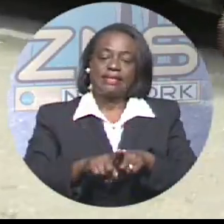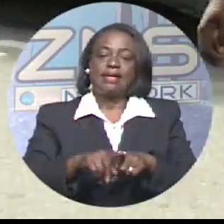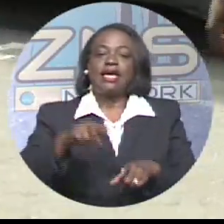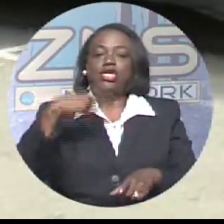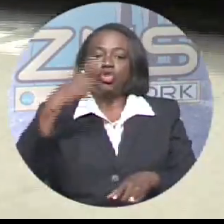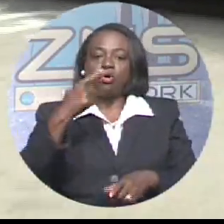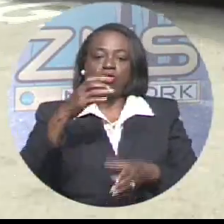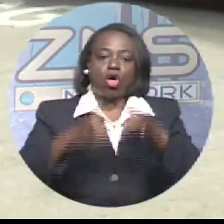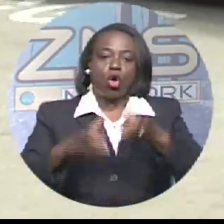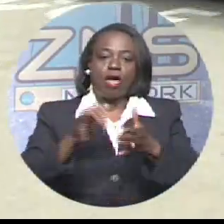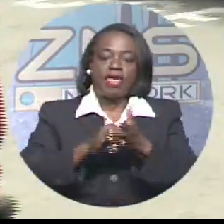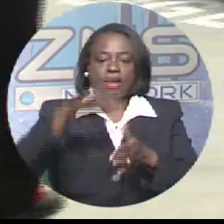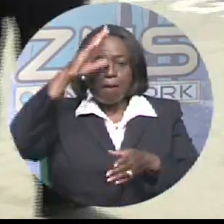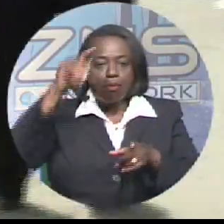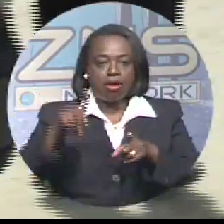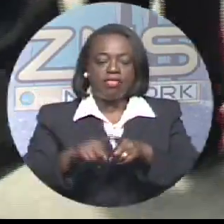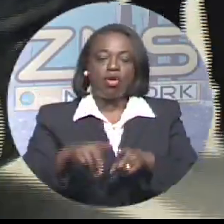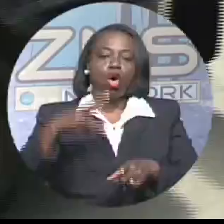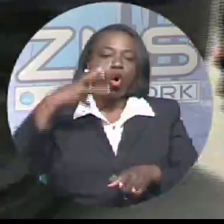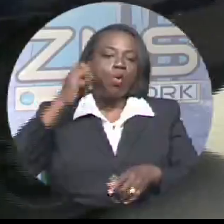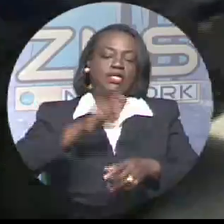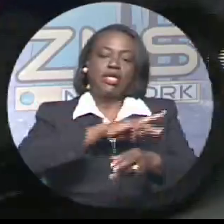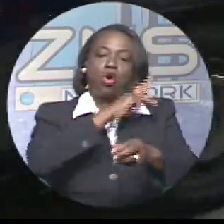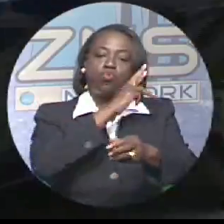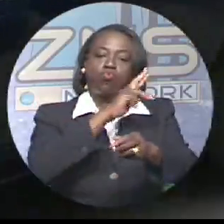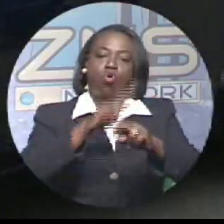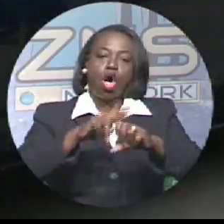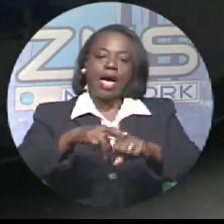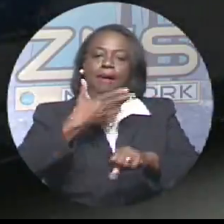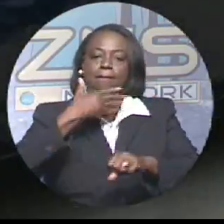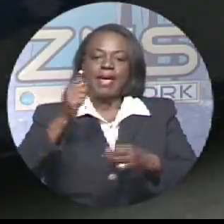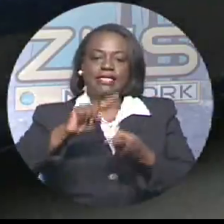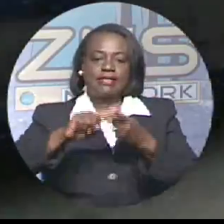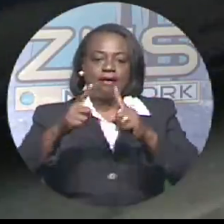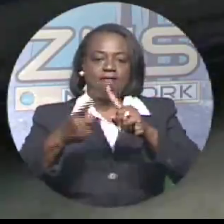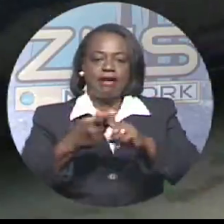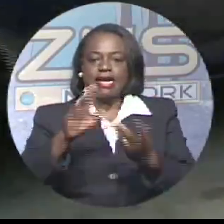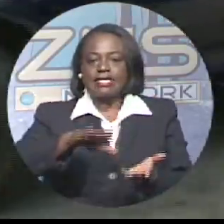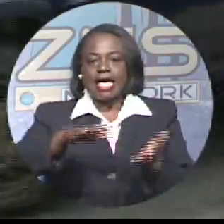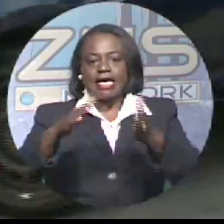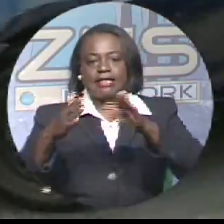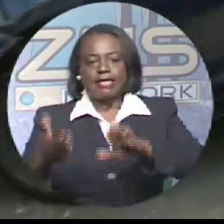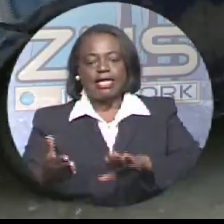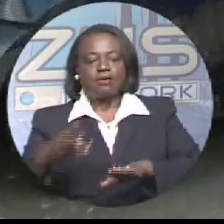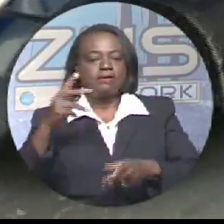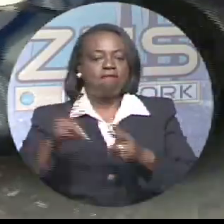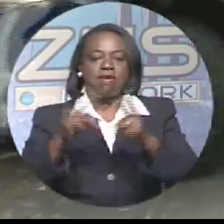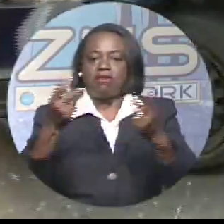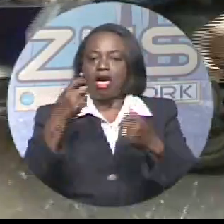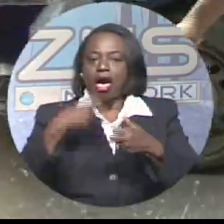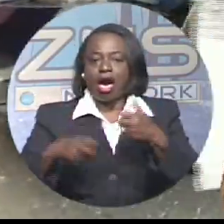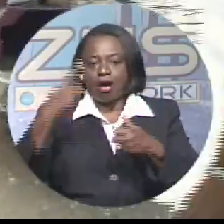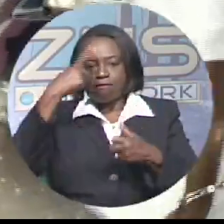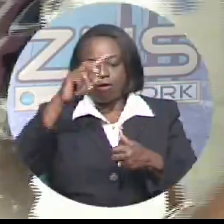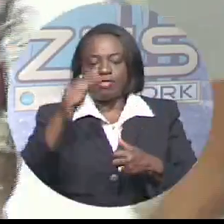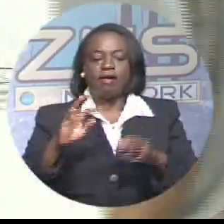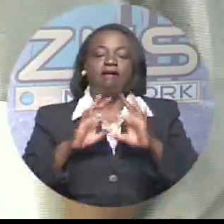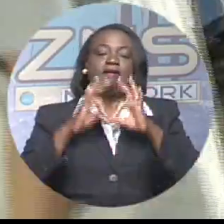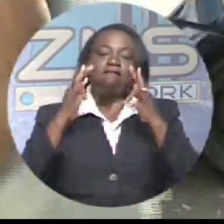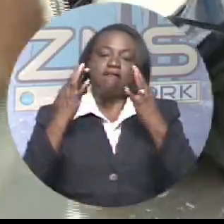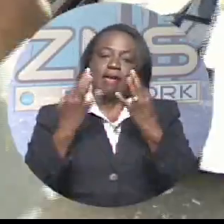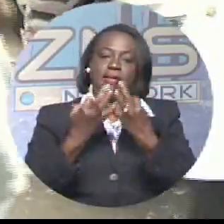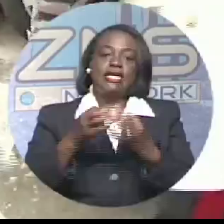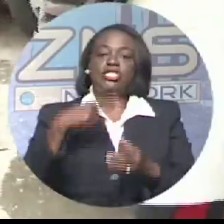told the court that her brother was her rock and best friend, and that his death has been extremely hard for the family. She says while